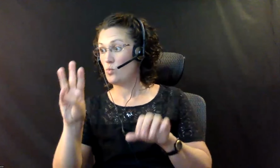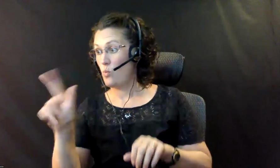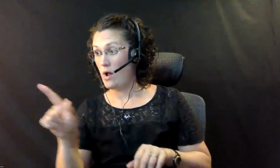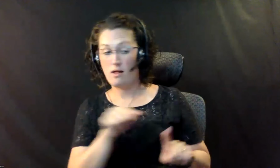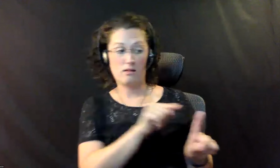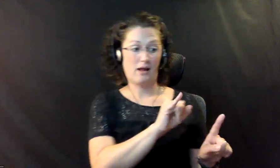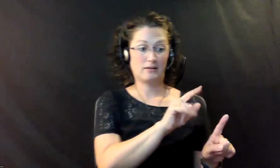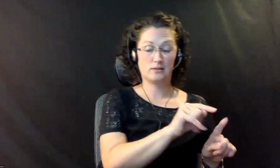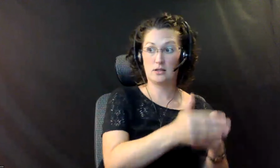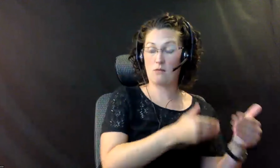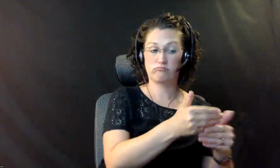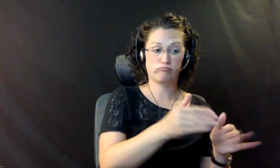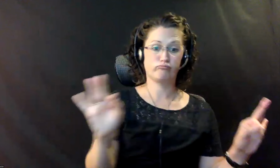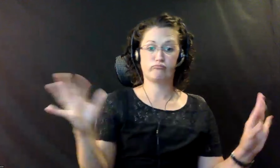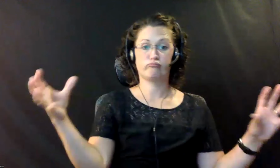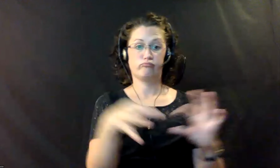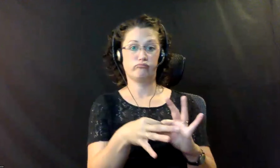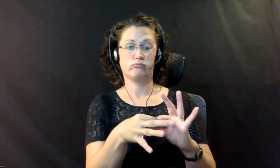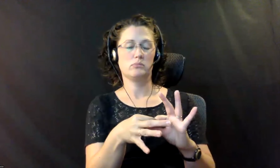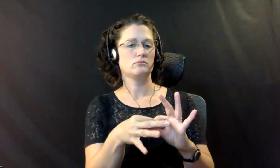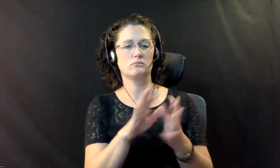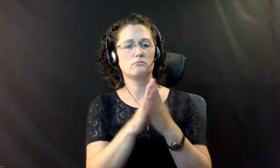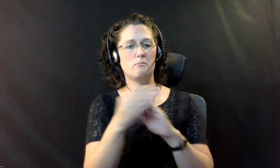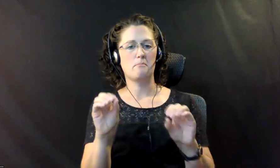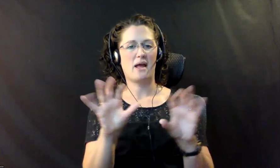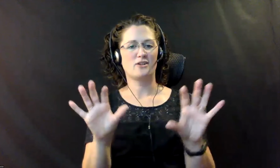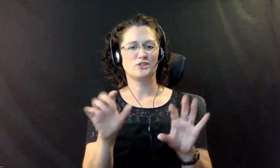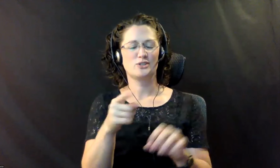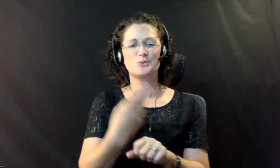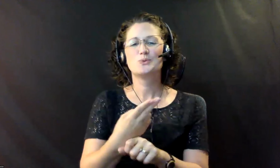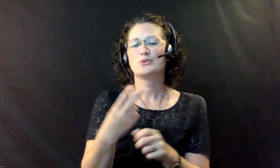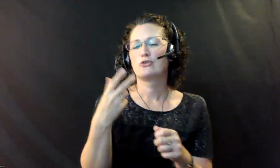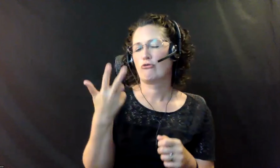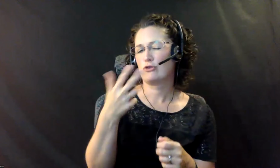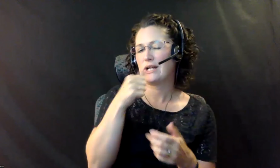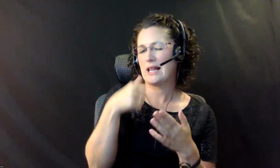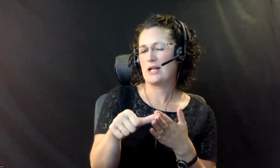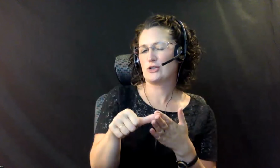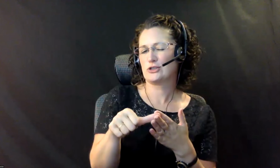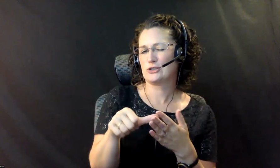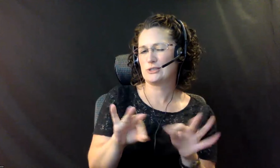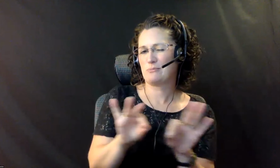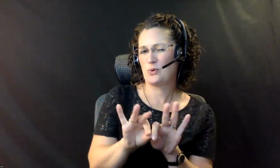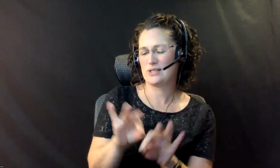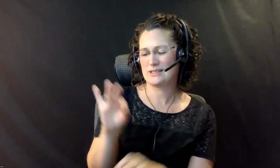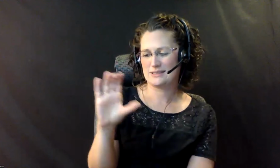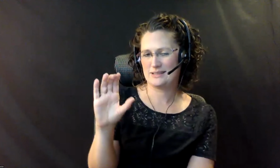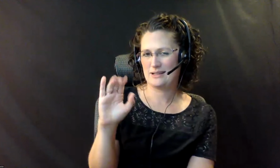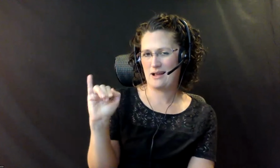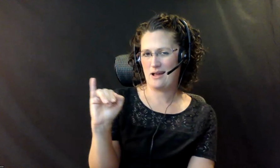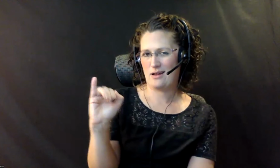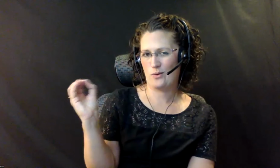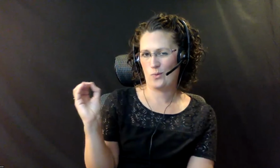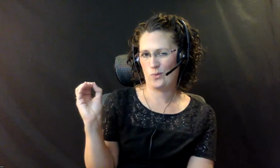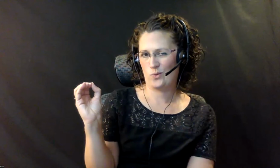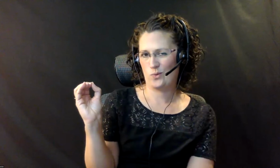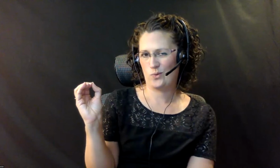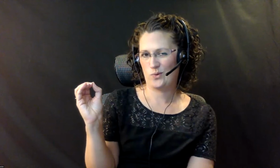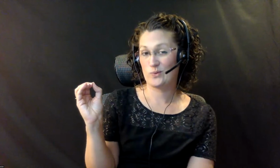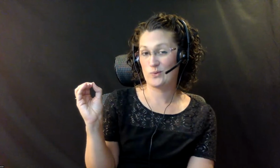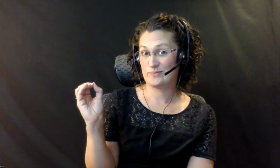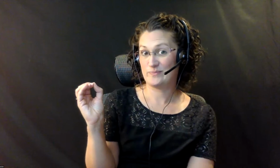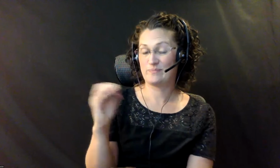you use three letters that come into play here, and that is CIO. And it comes into play a couple of ways. Number one, the BRM is